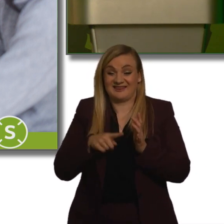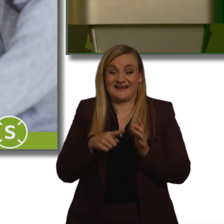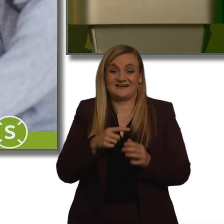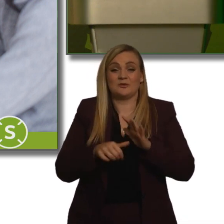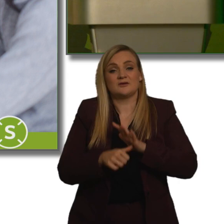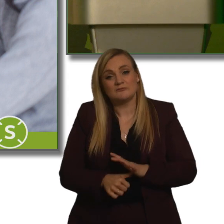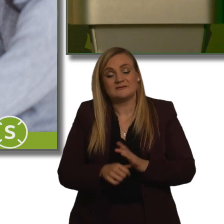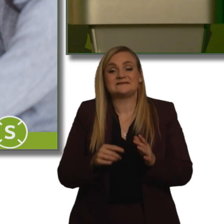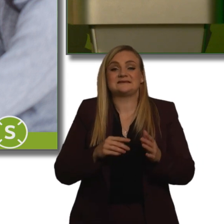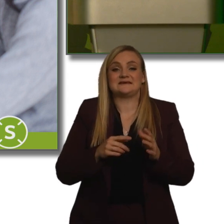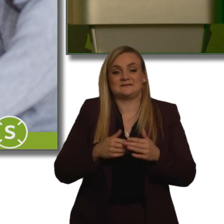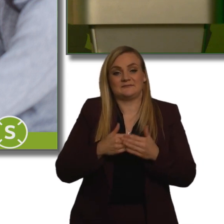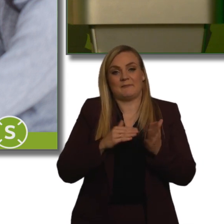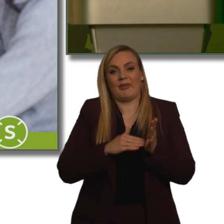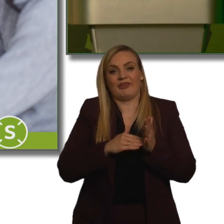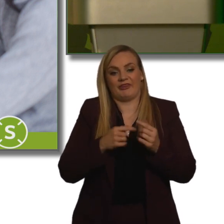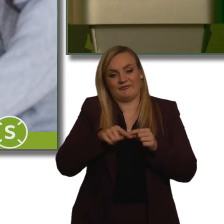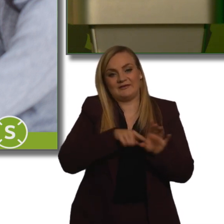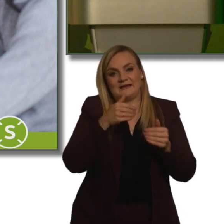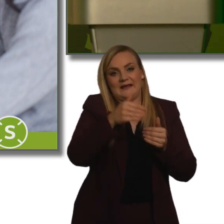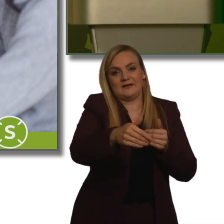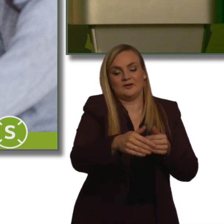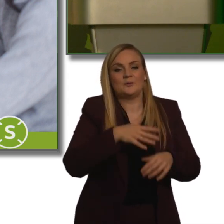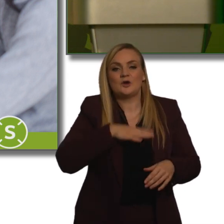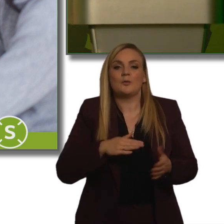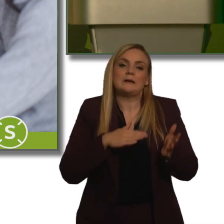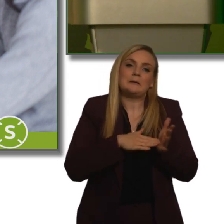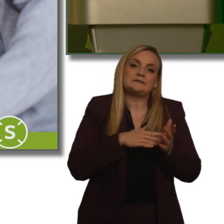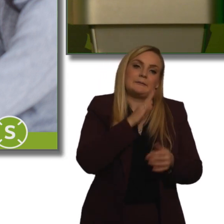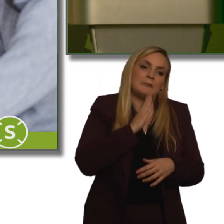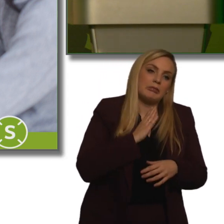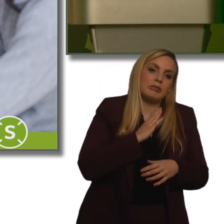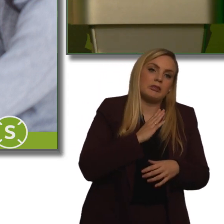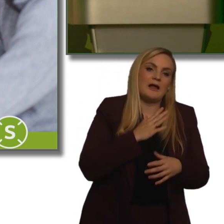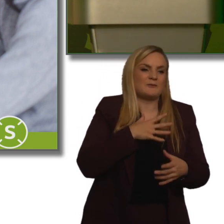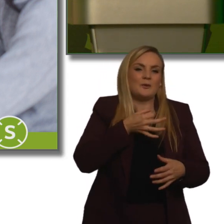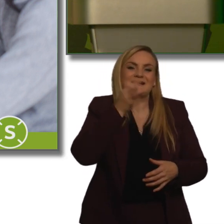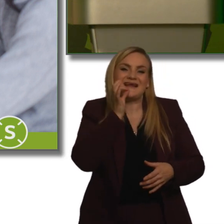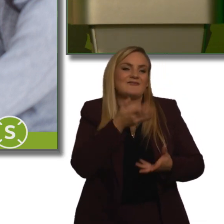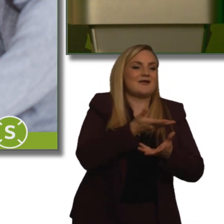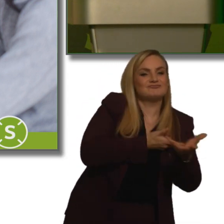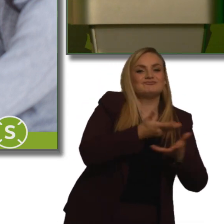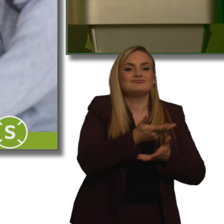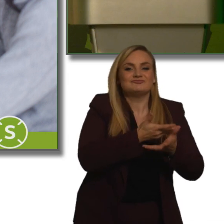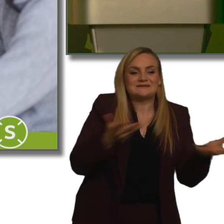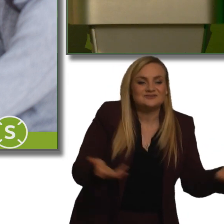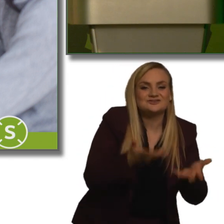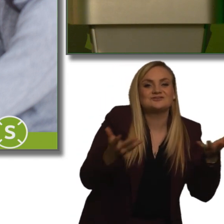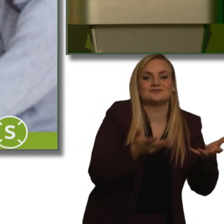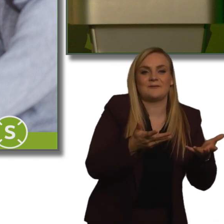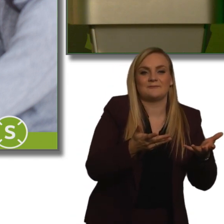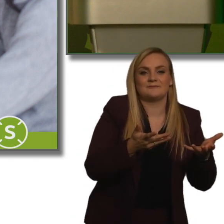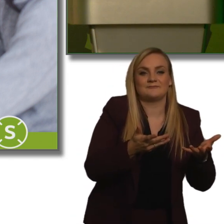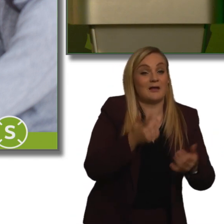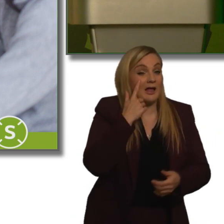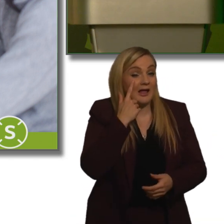We say it's time to stop this myth about Monday being blue and instead have a cuppa over a brew. I'd also encourage you to